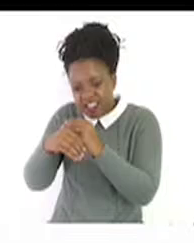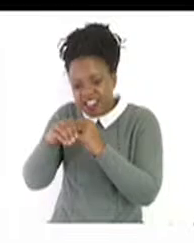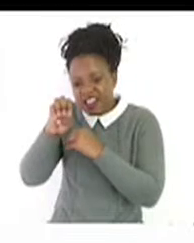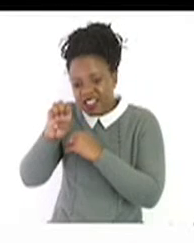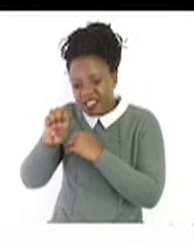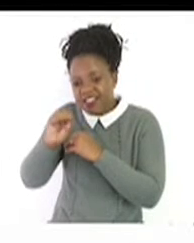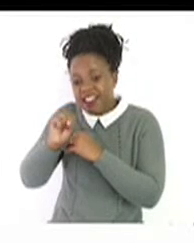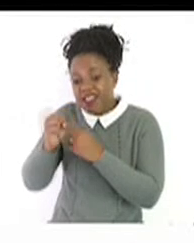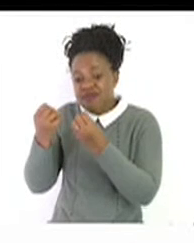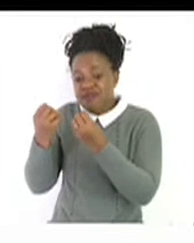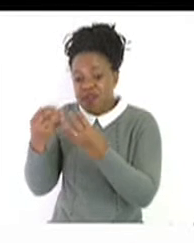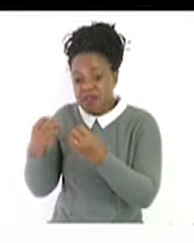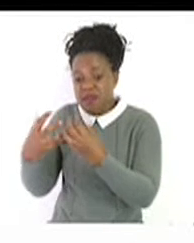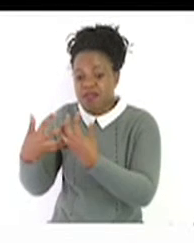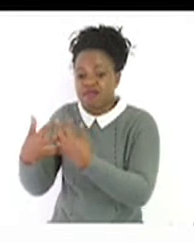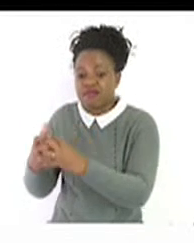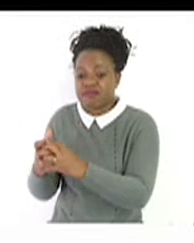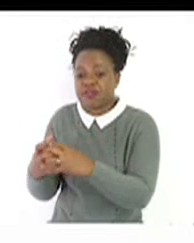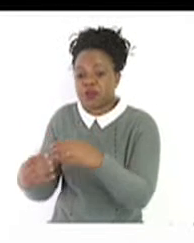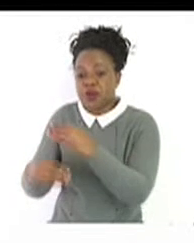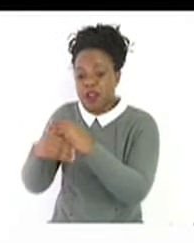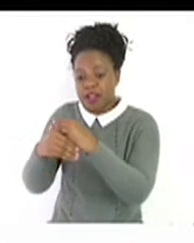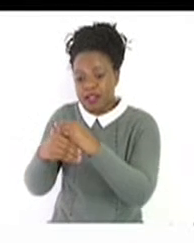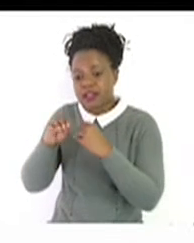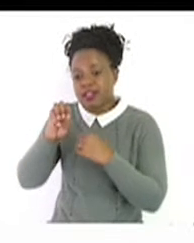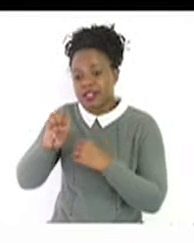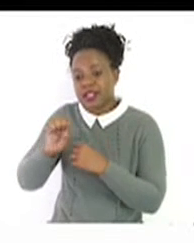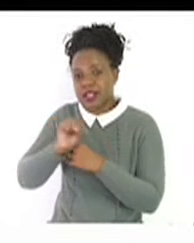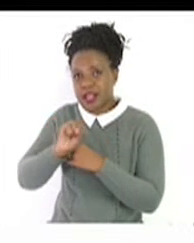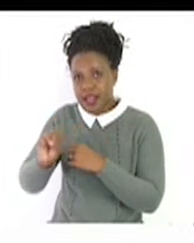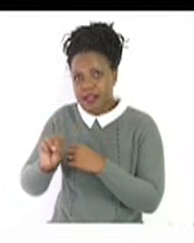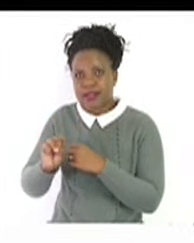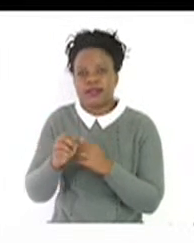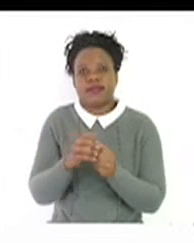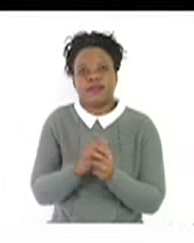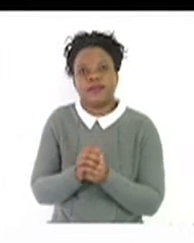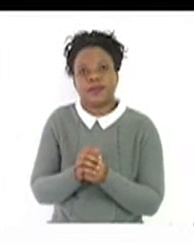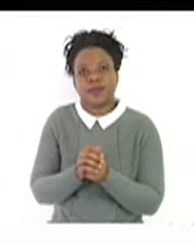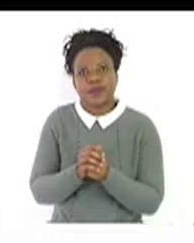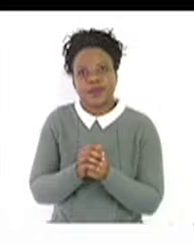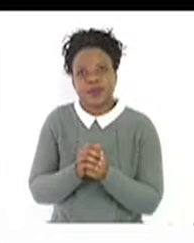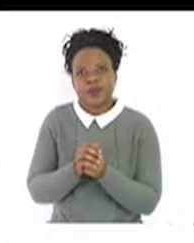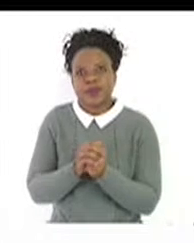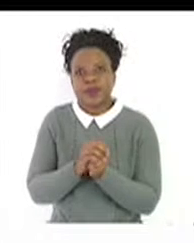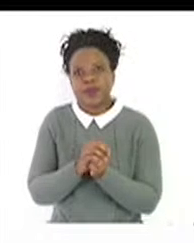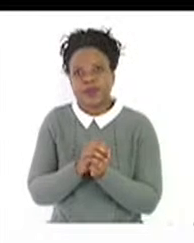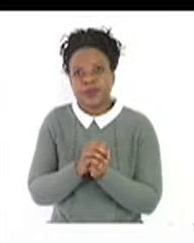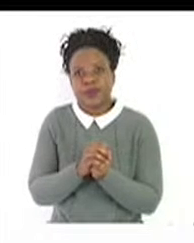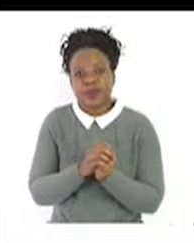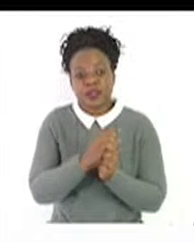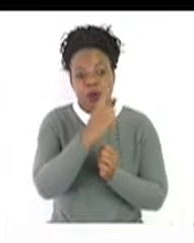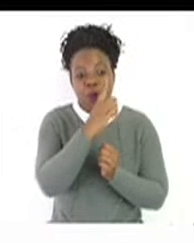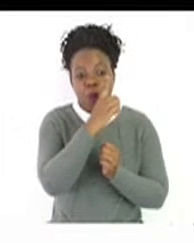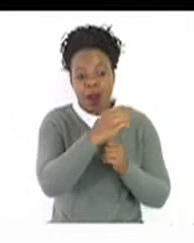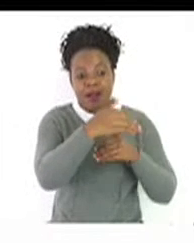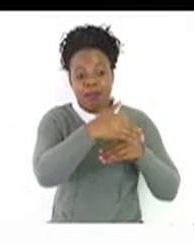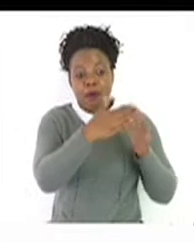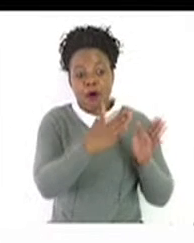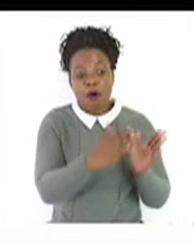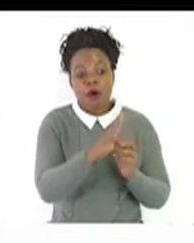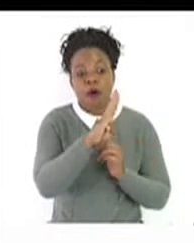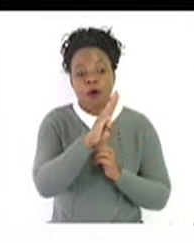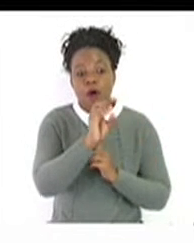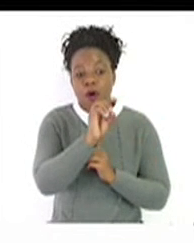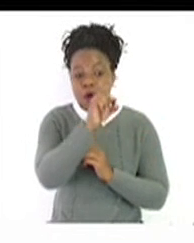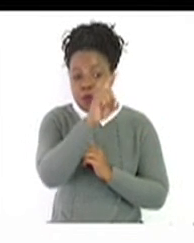churches, there is ES added to the noun church. One box